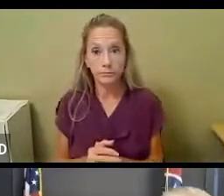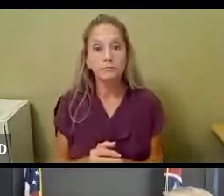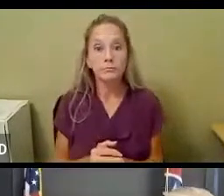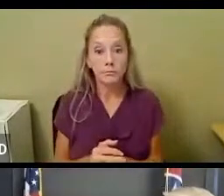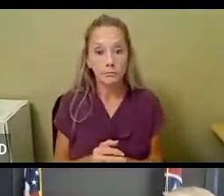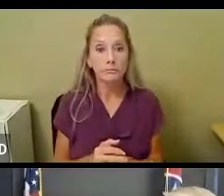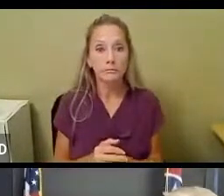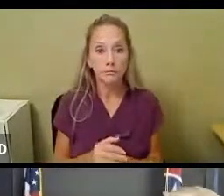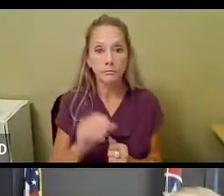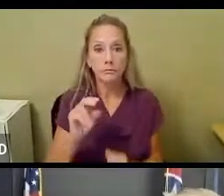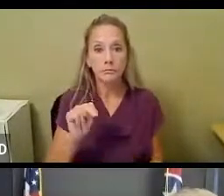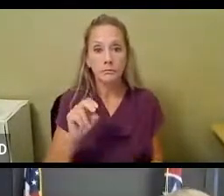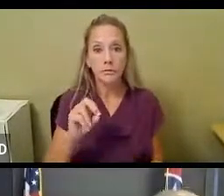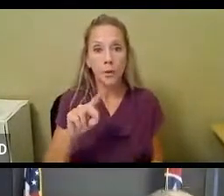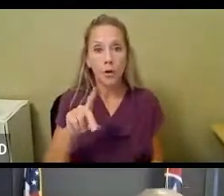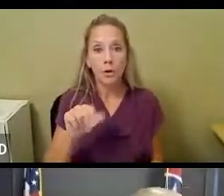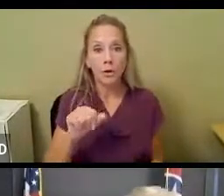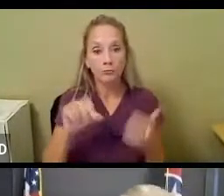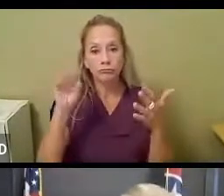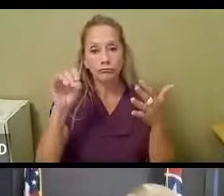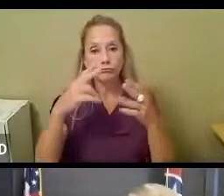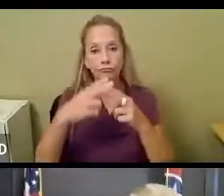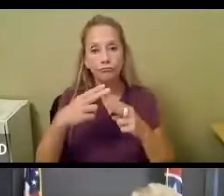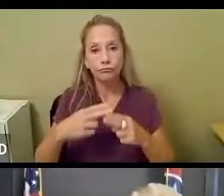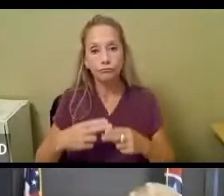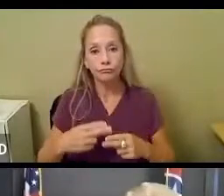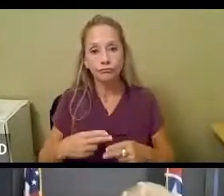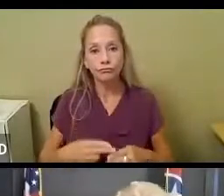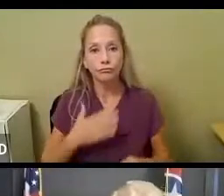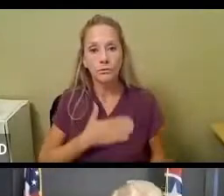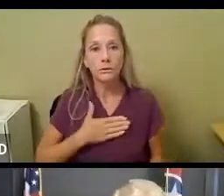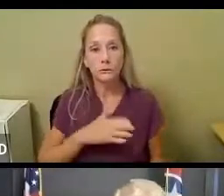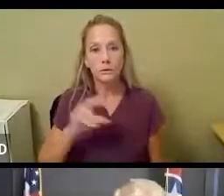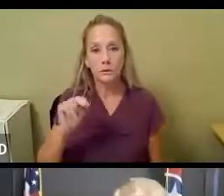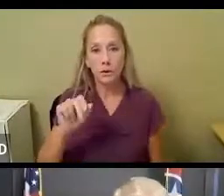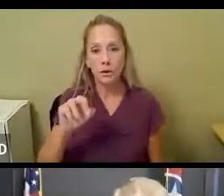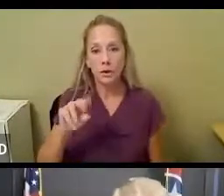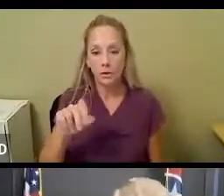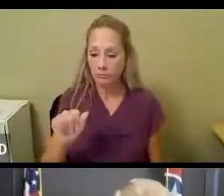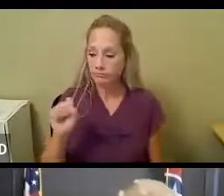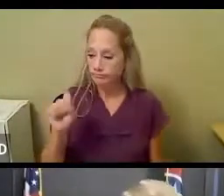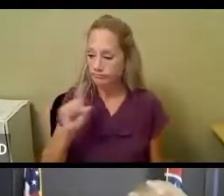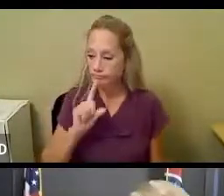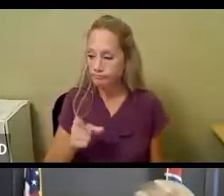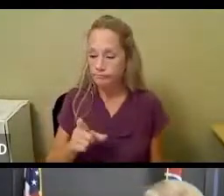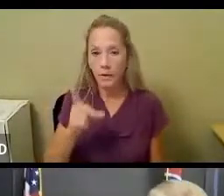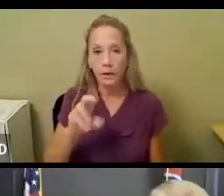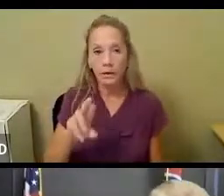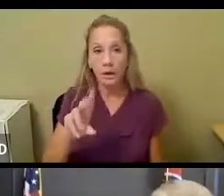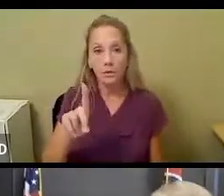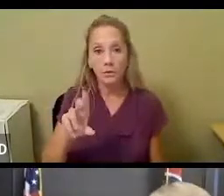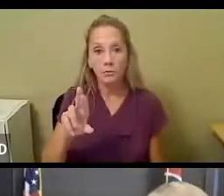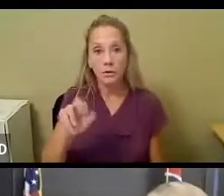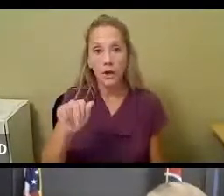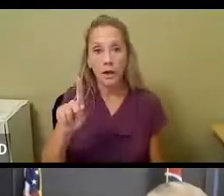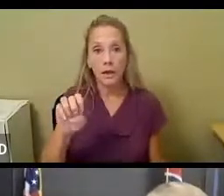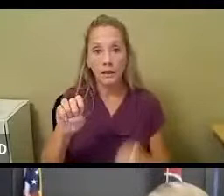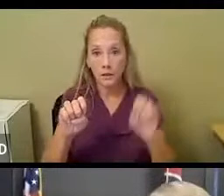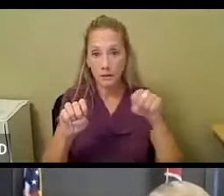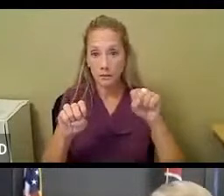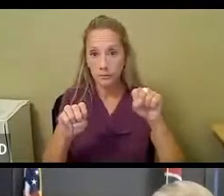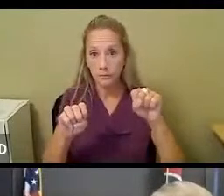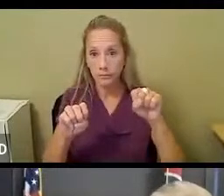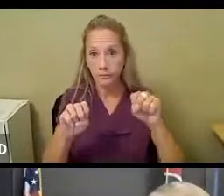Okay, Narda, if you'll run through the roll call for us, please. Certainly. Dr. Drake,